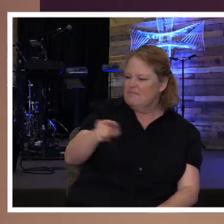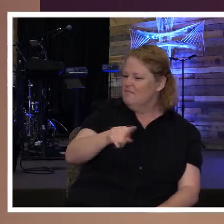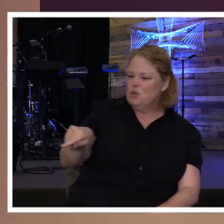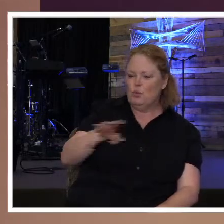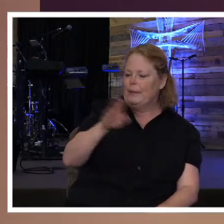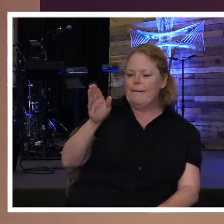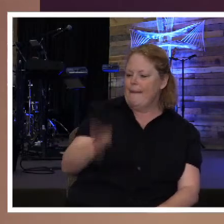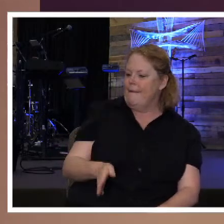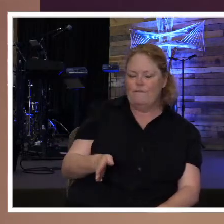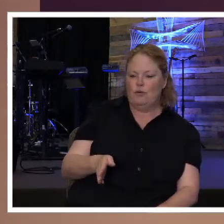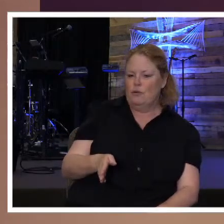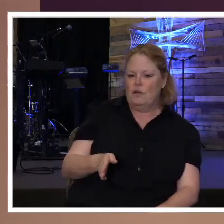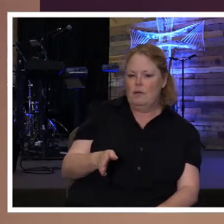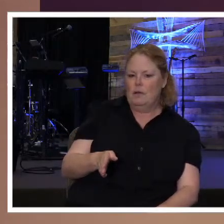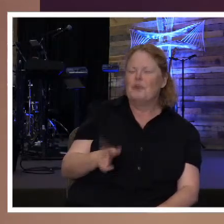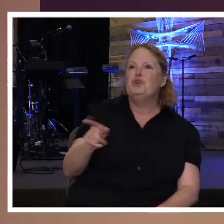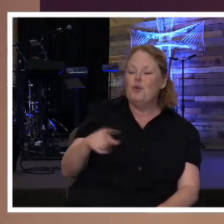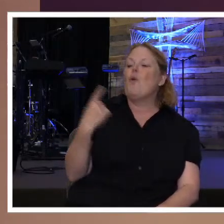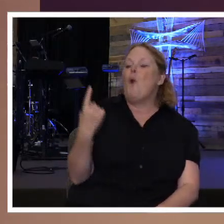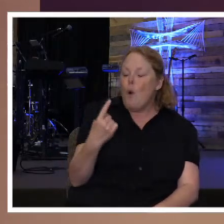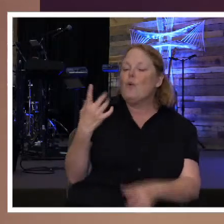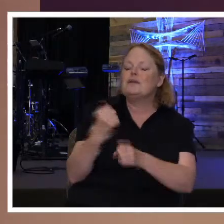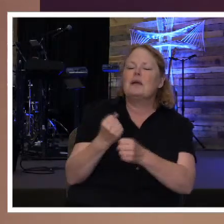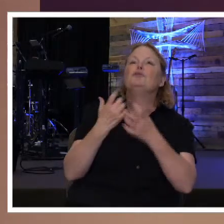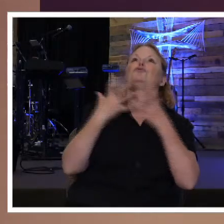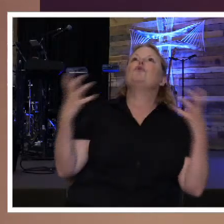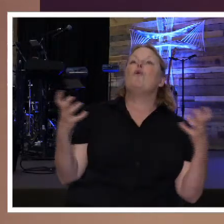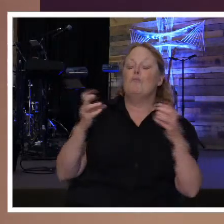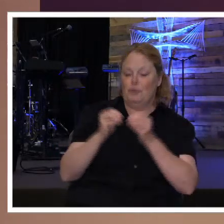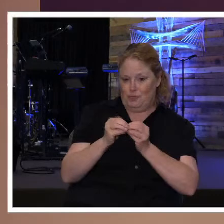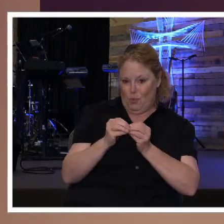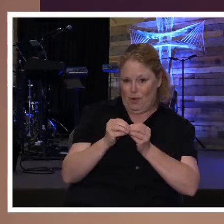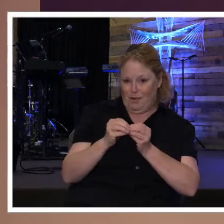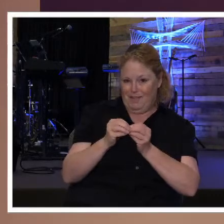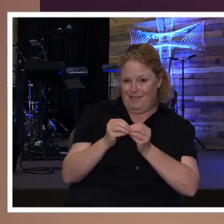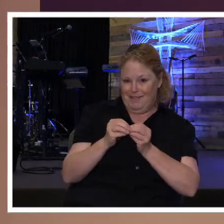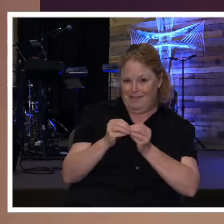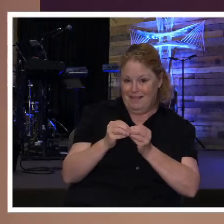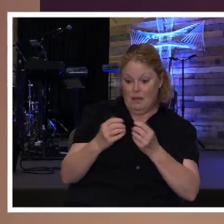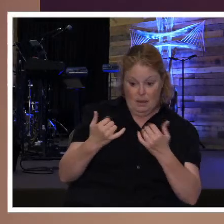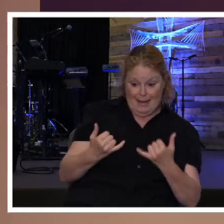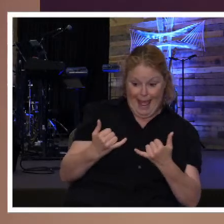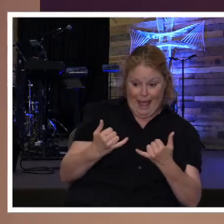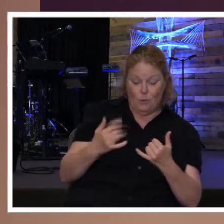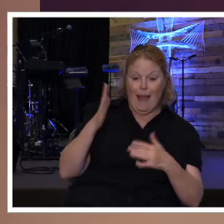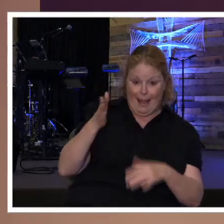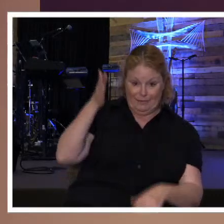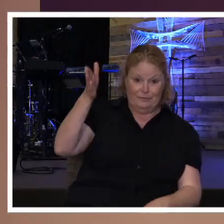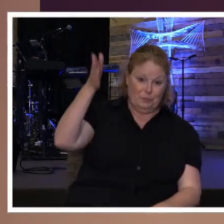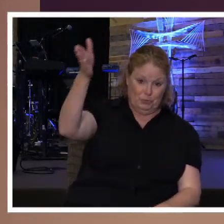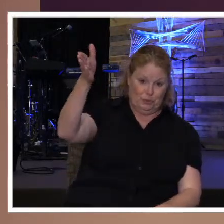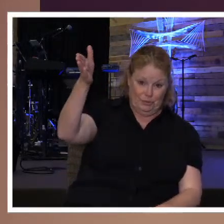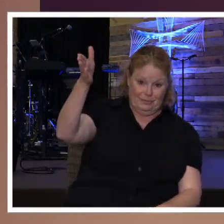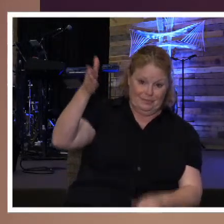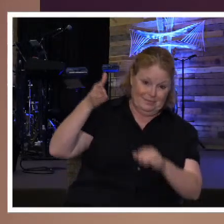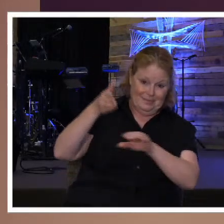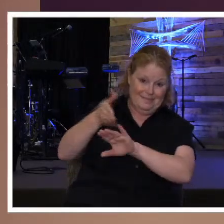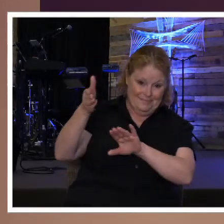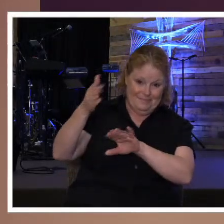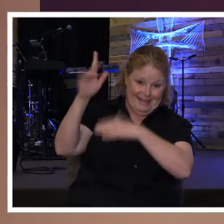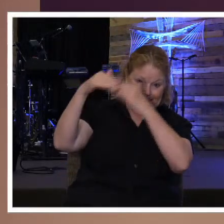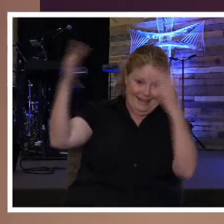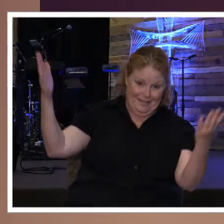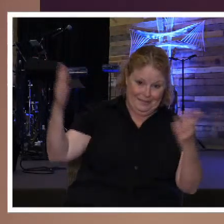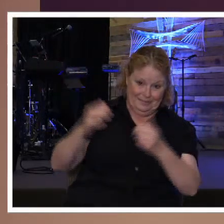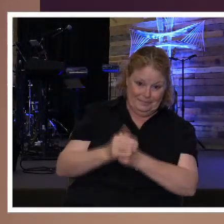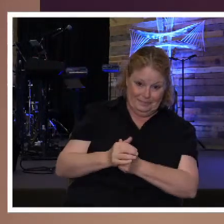fail to receive many times as much in this age and in the age to come in